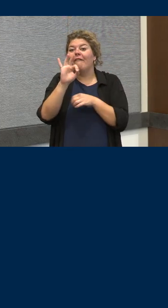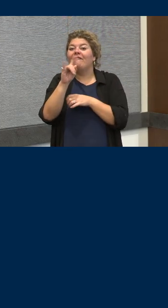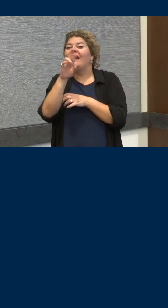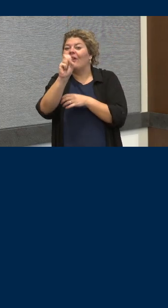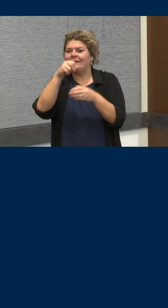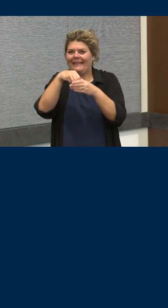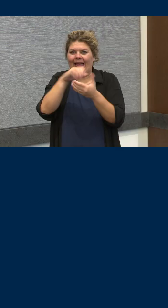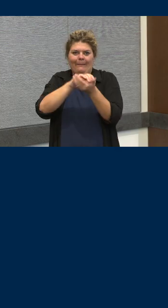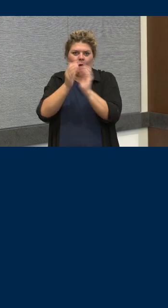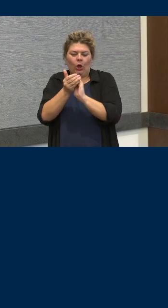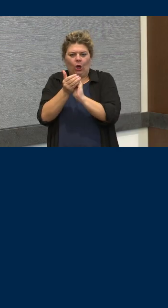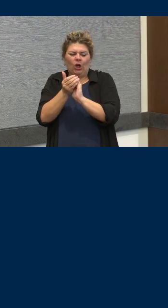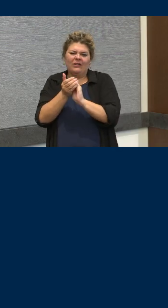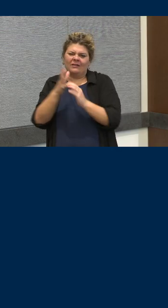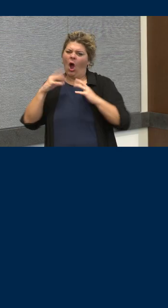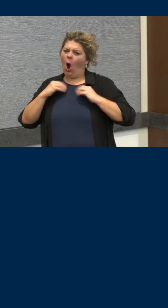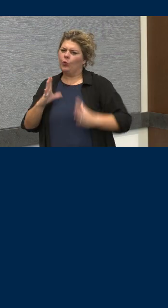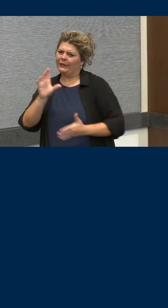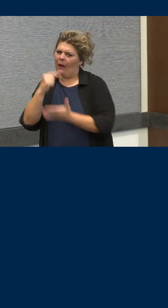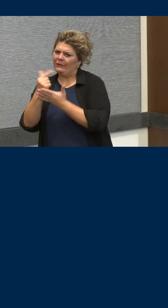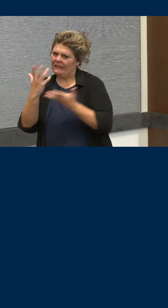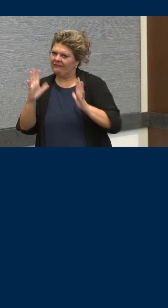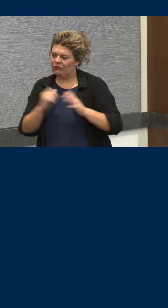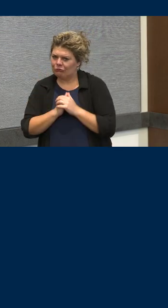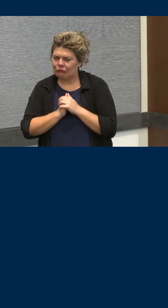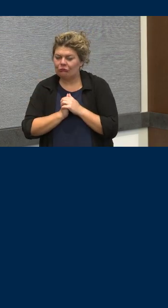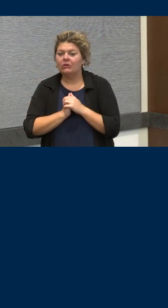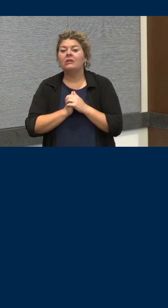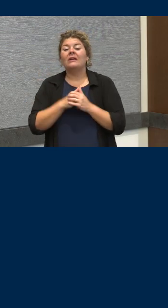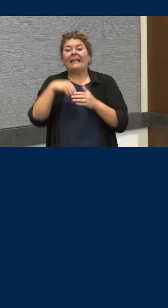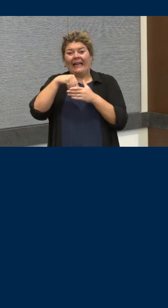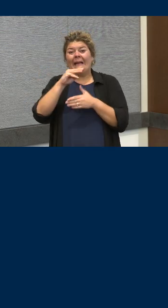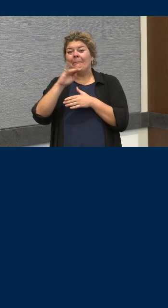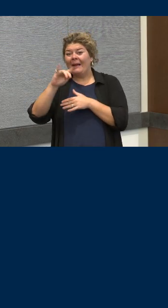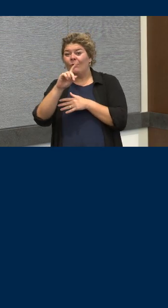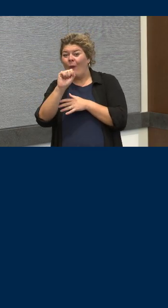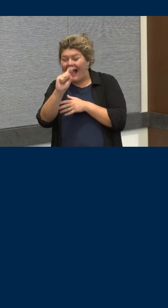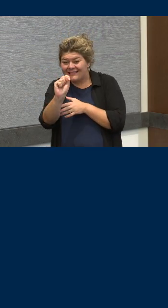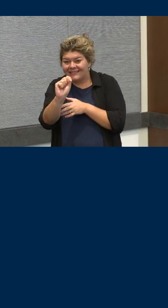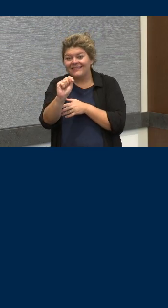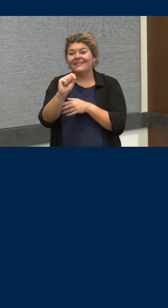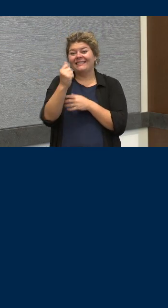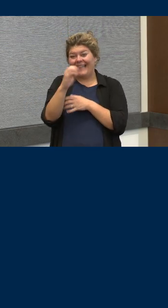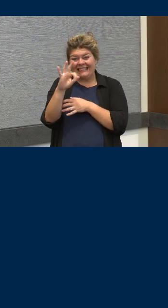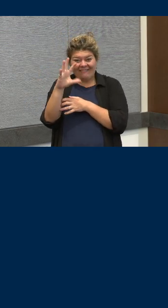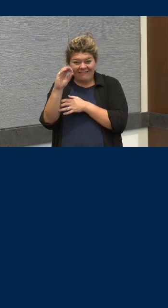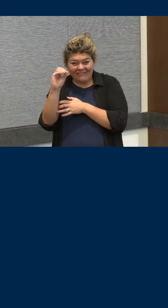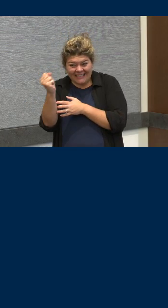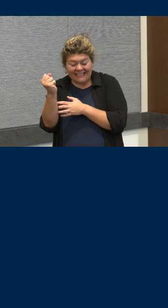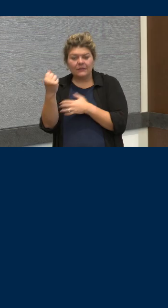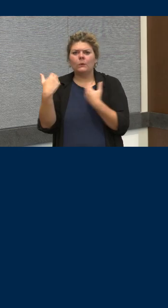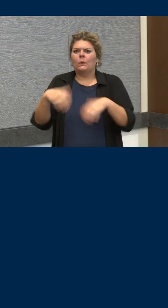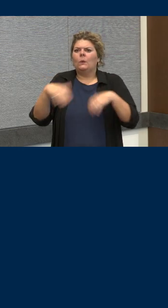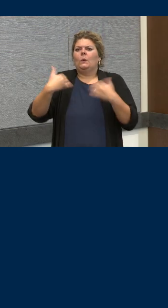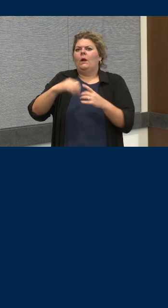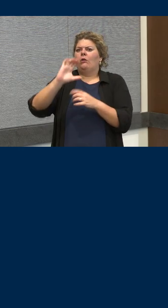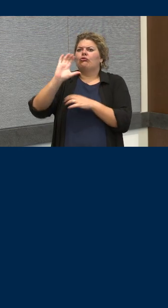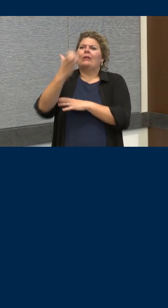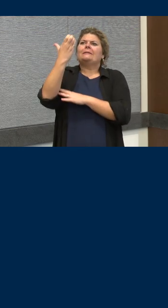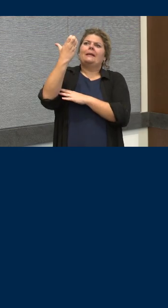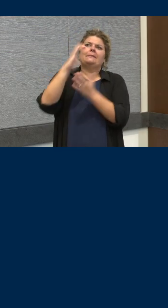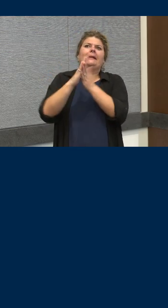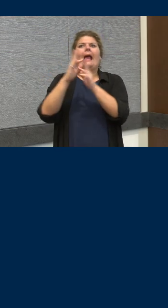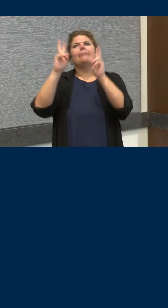the owner. In the US in the mid-1950s, popular culture championed Christmas as an